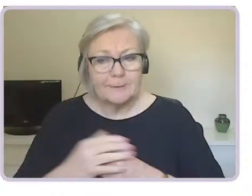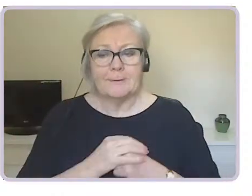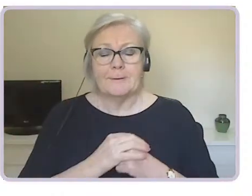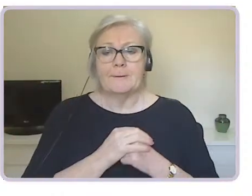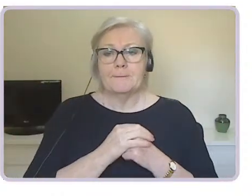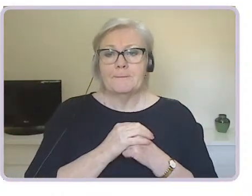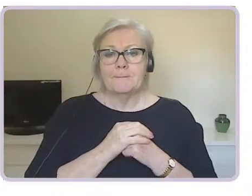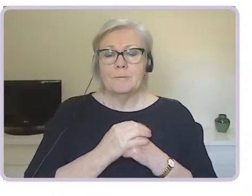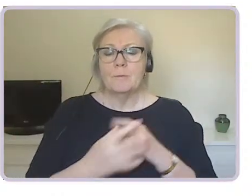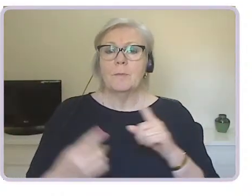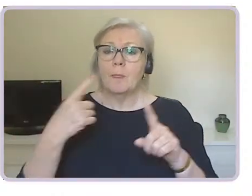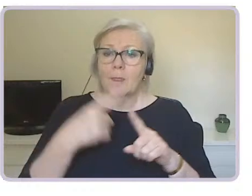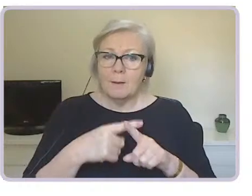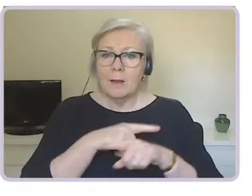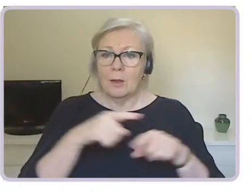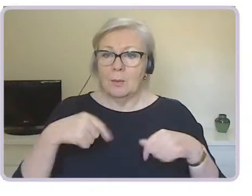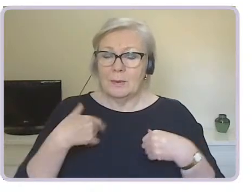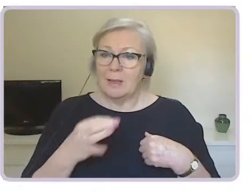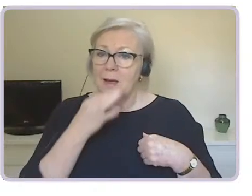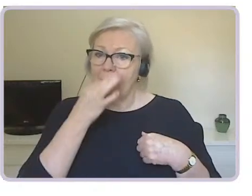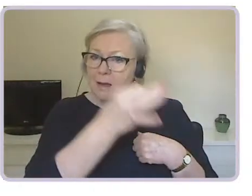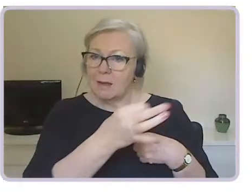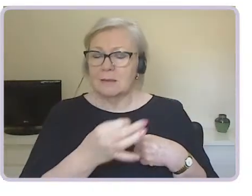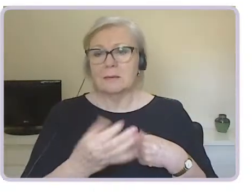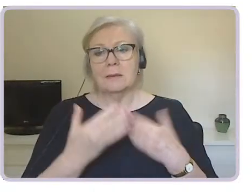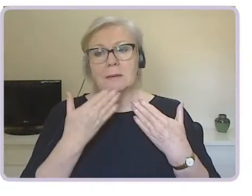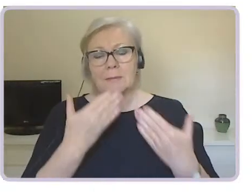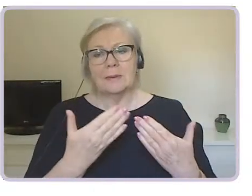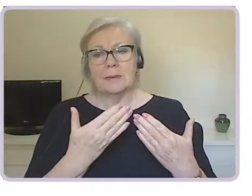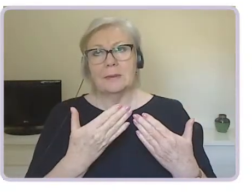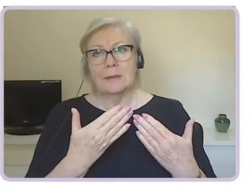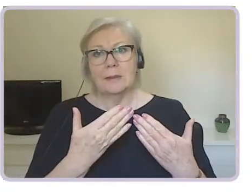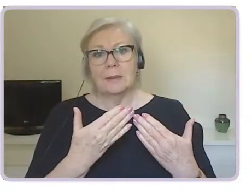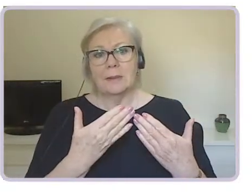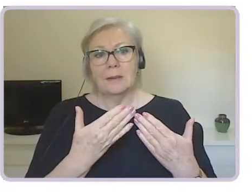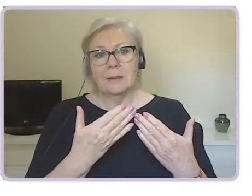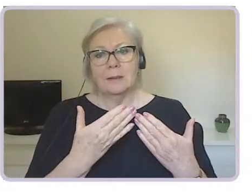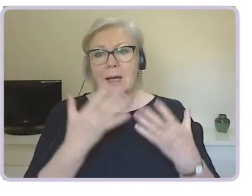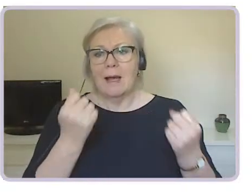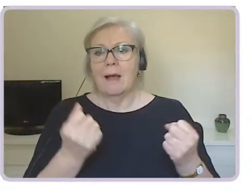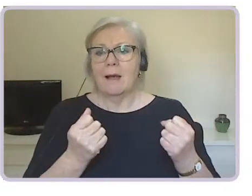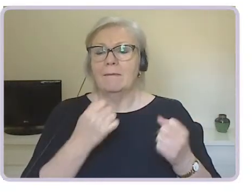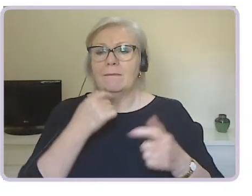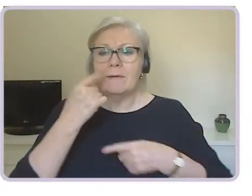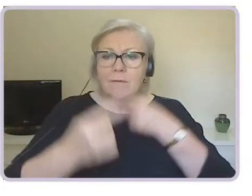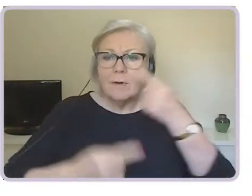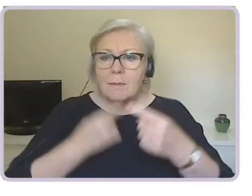We also asked for things like the information hotline,